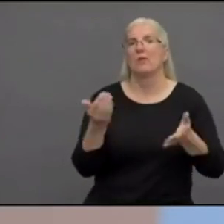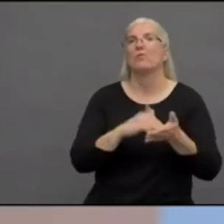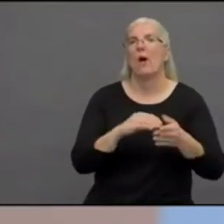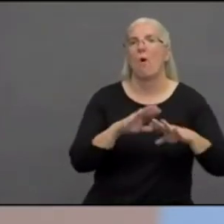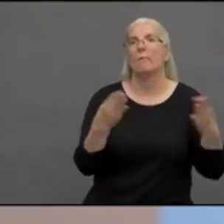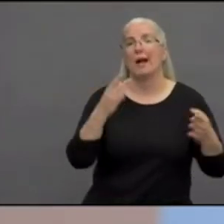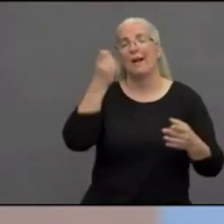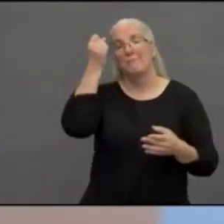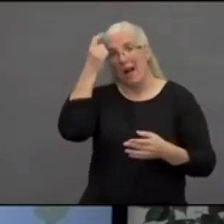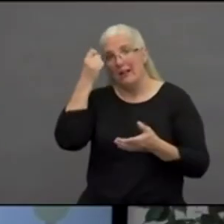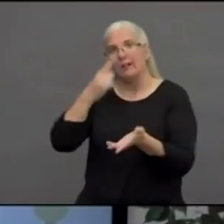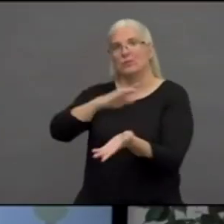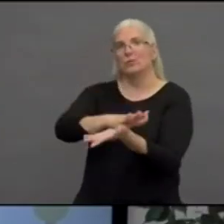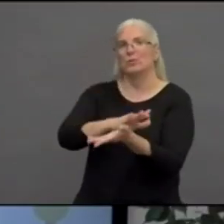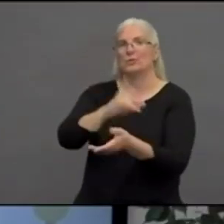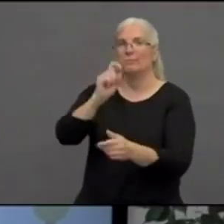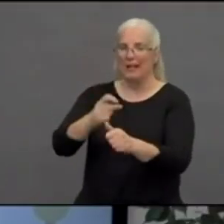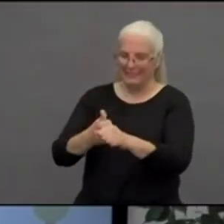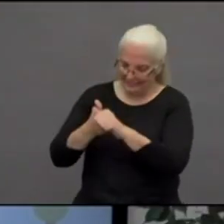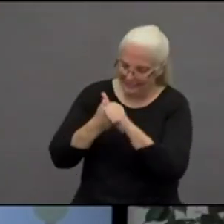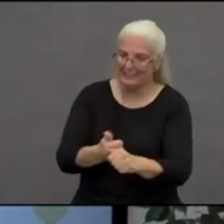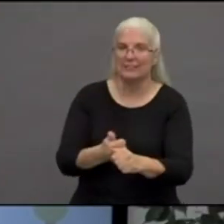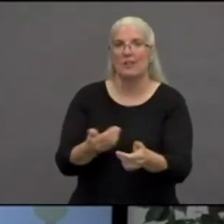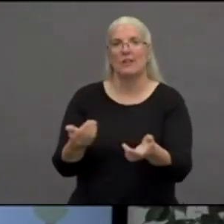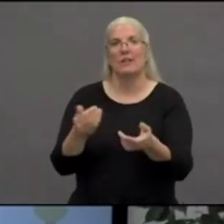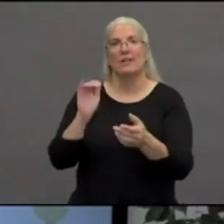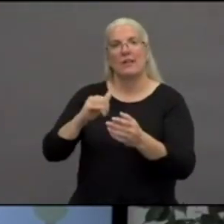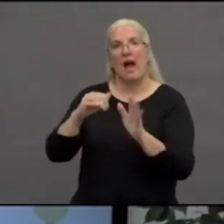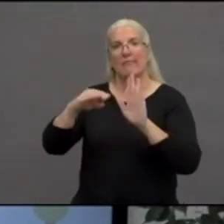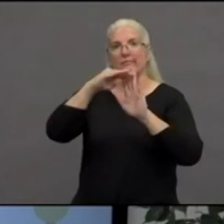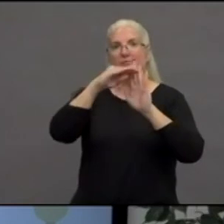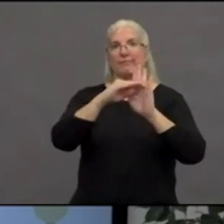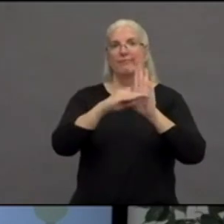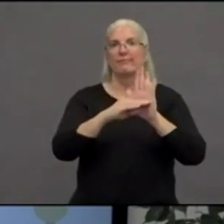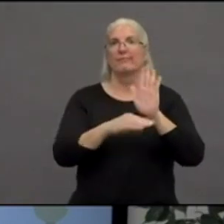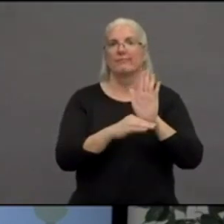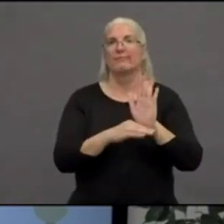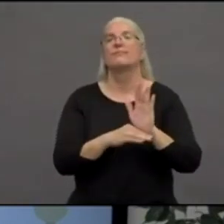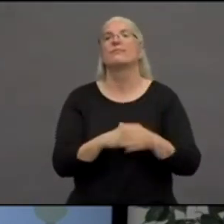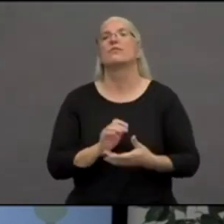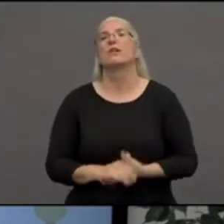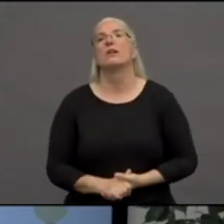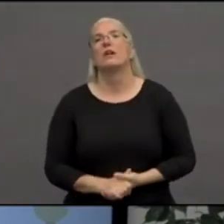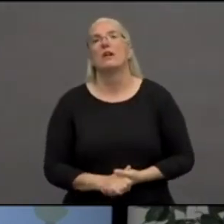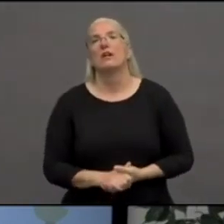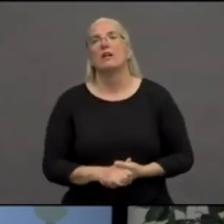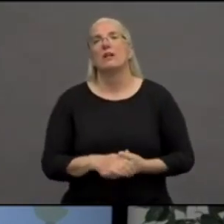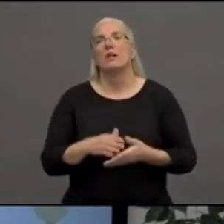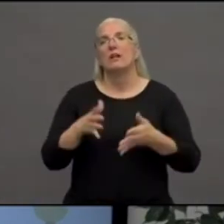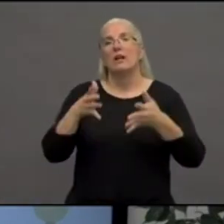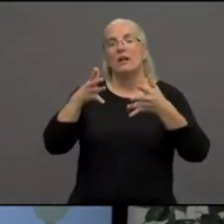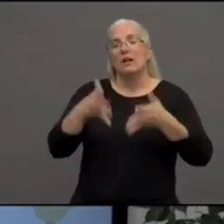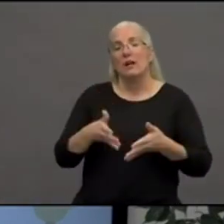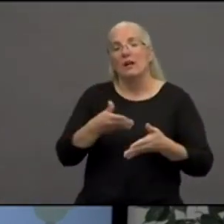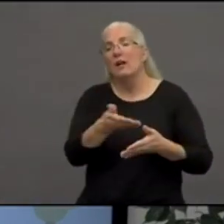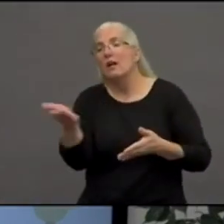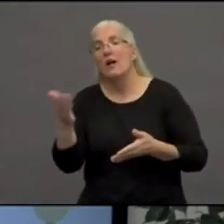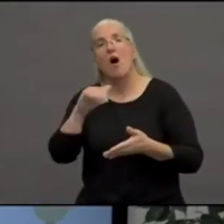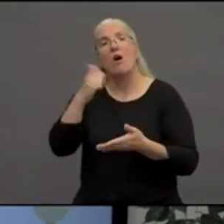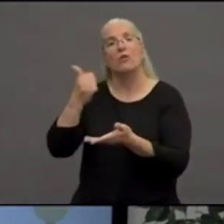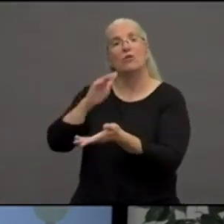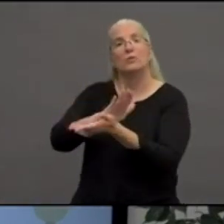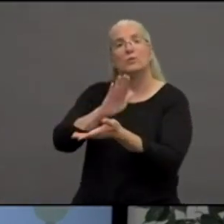criteria on the reopening plan. But it will be left up to the schools. They can continue to do distant learning. Absolutely. That's a